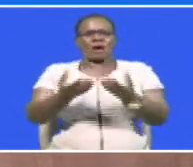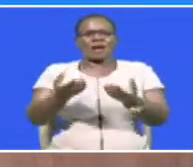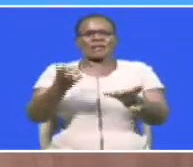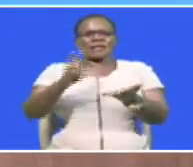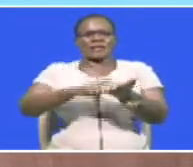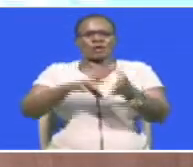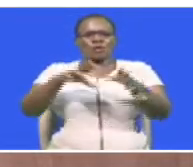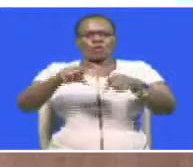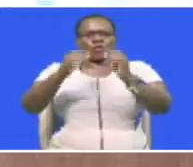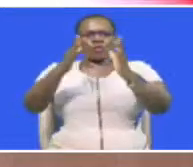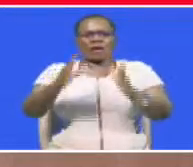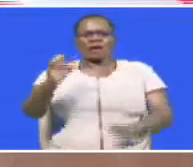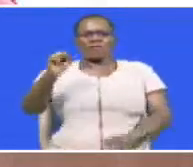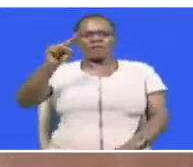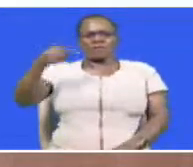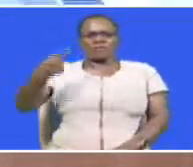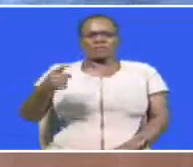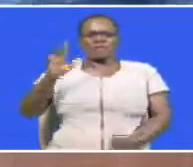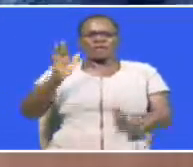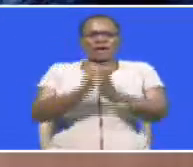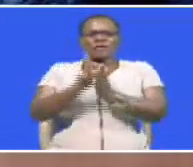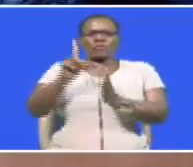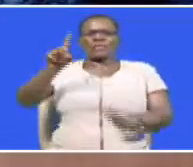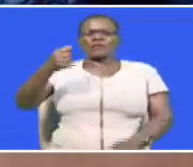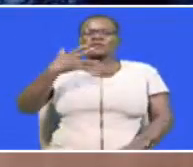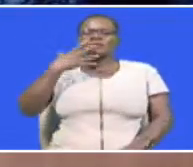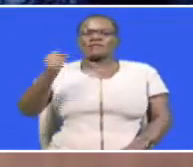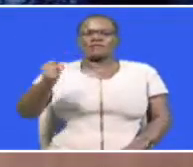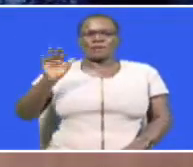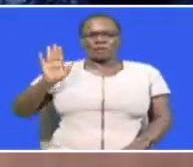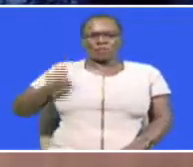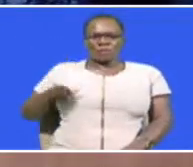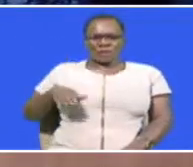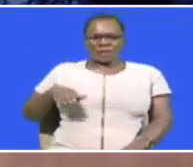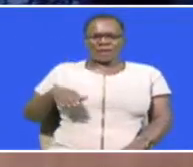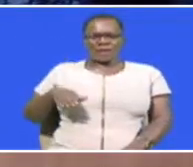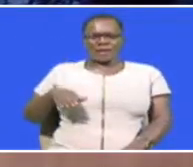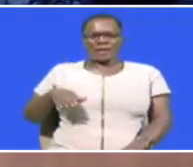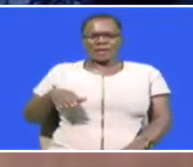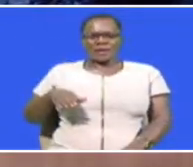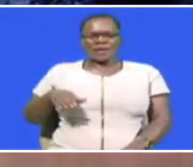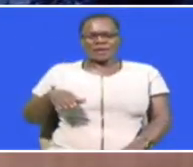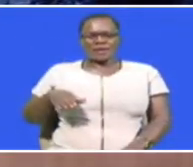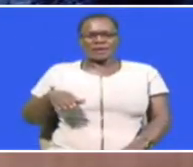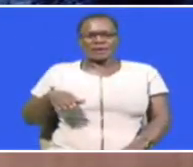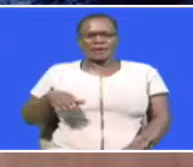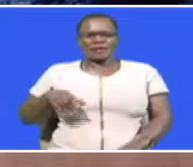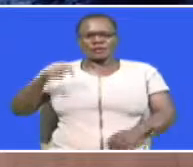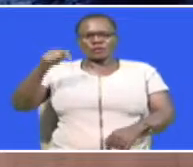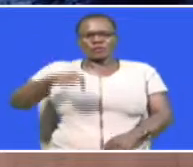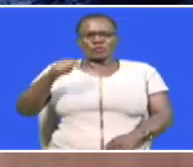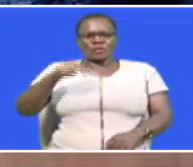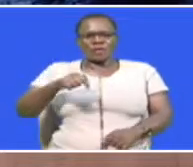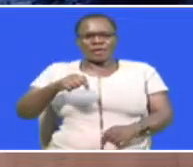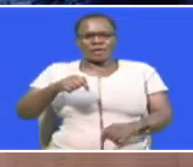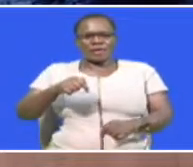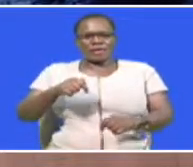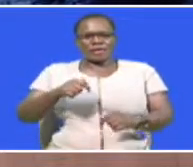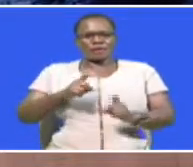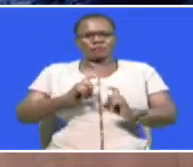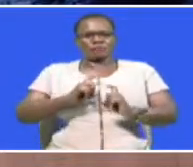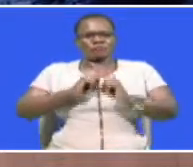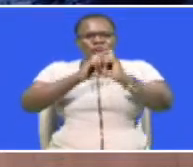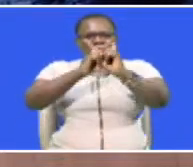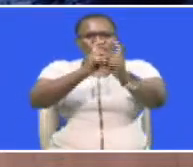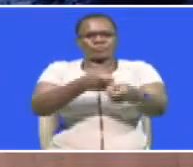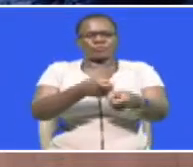for the 5,000 meters and 1,500 meters women races, Faith Kipyegon, was today feted by the state for